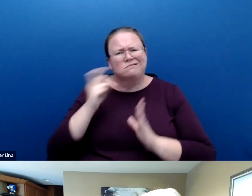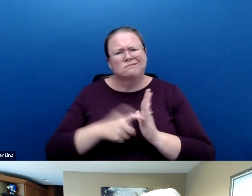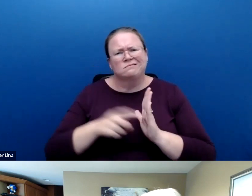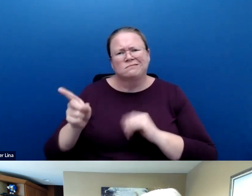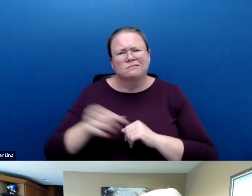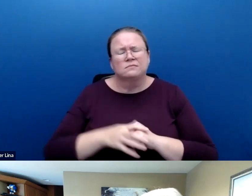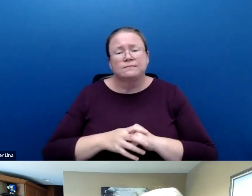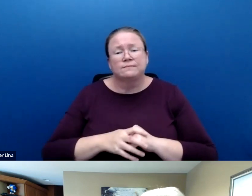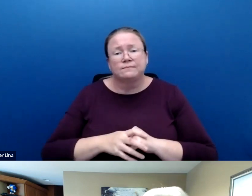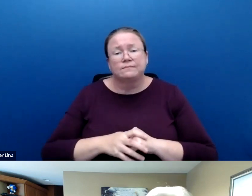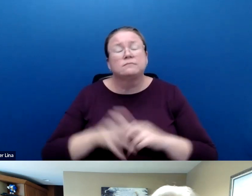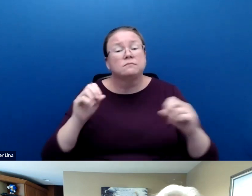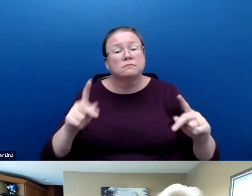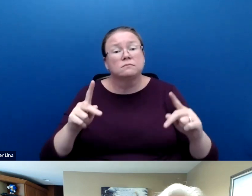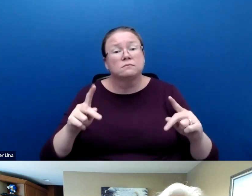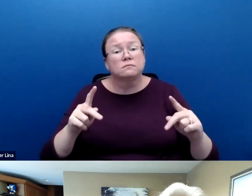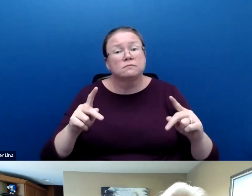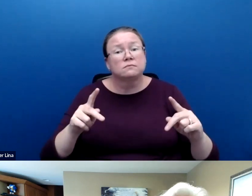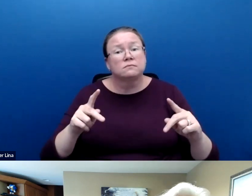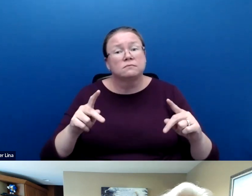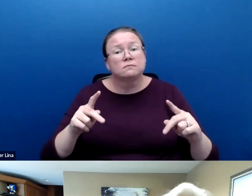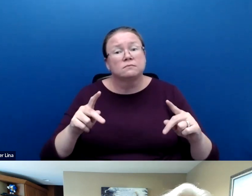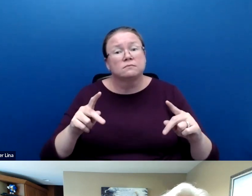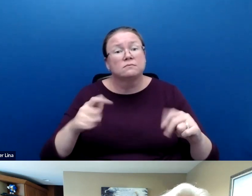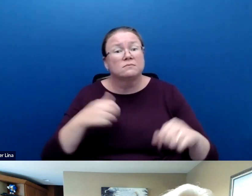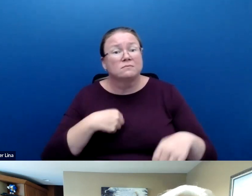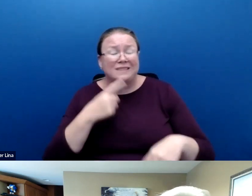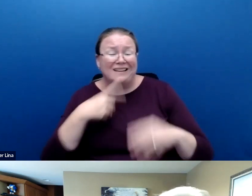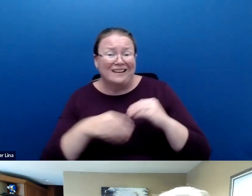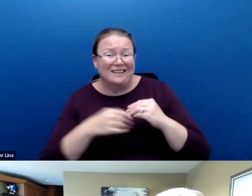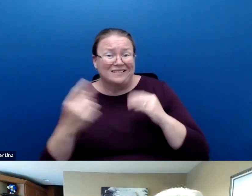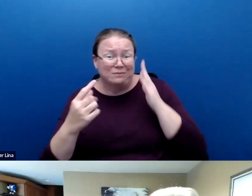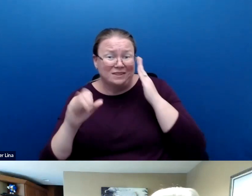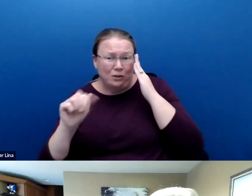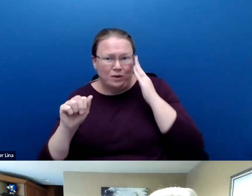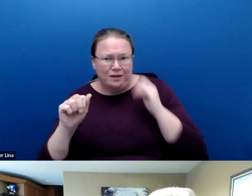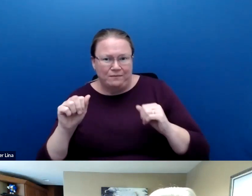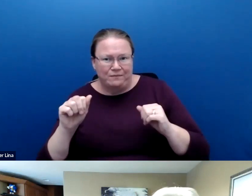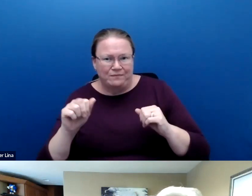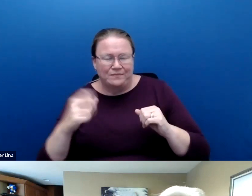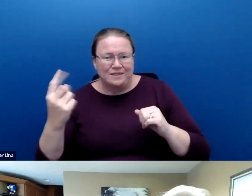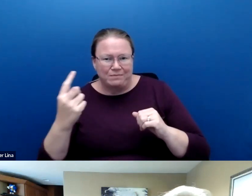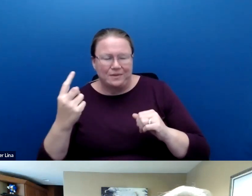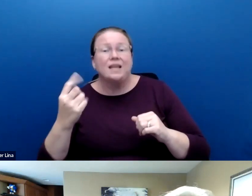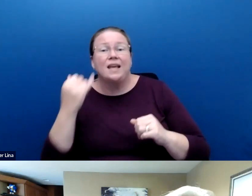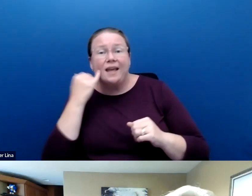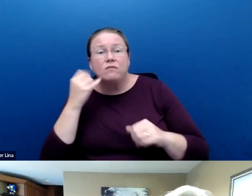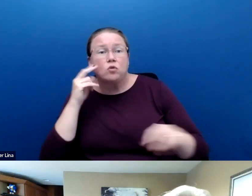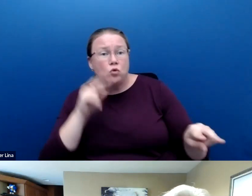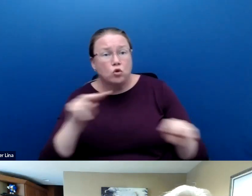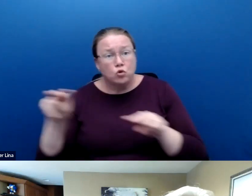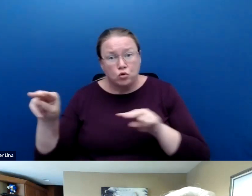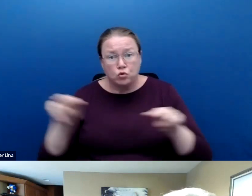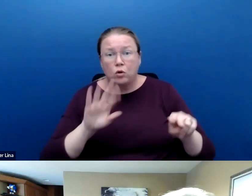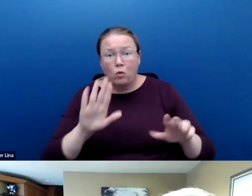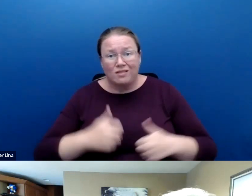recognized. Okay, and then let me just add something, Sarah. One of the things, if you look around where